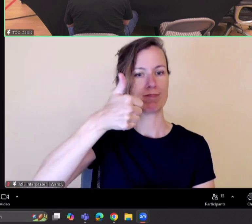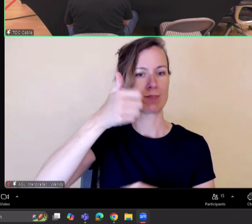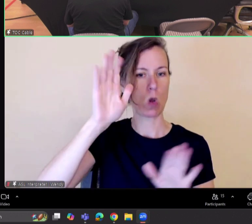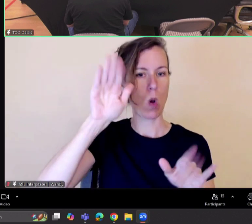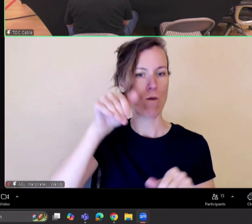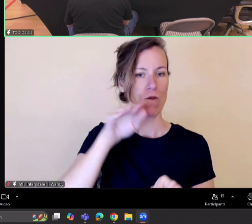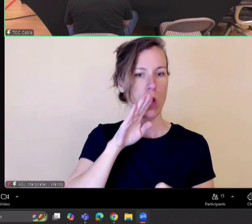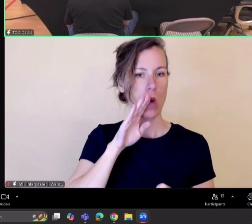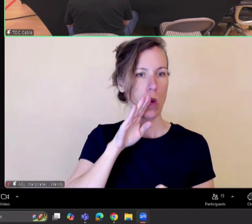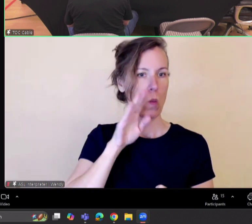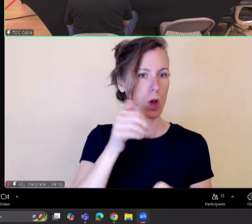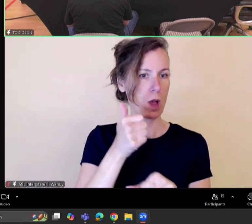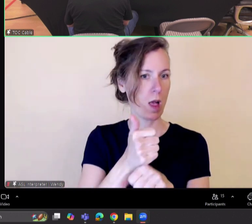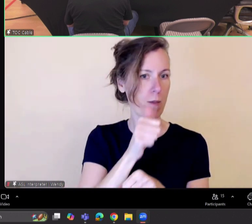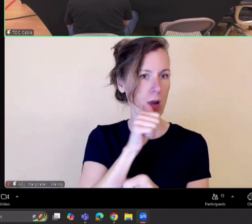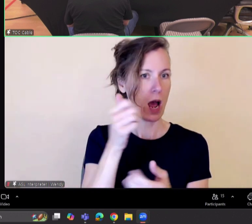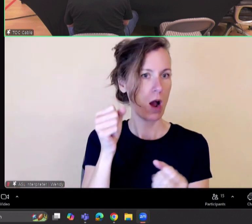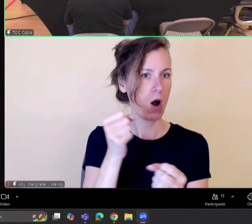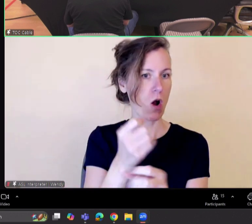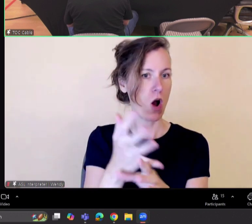you issue. I think it's an us issue.